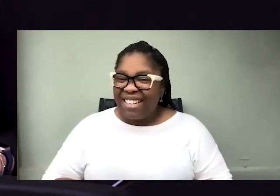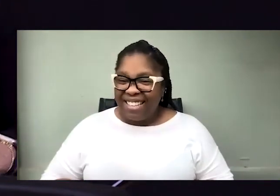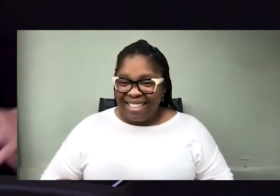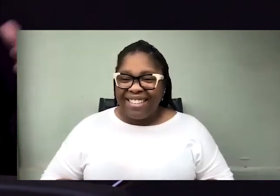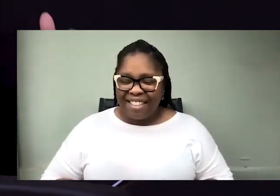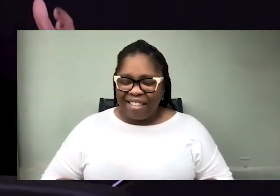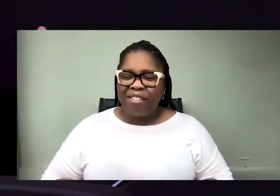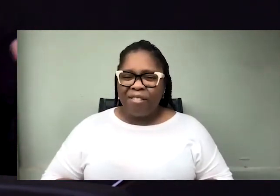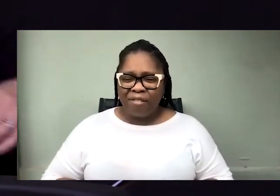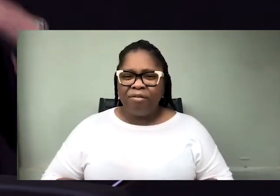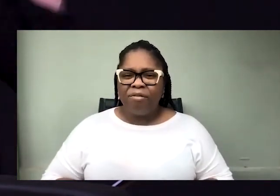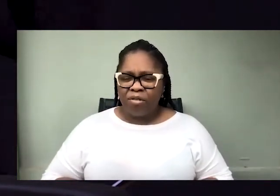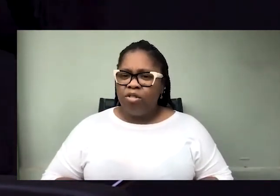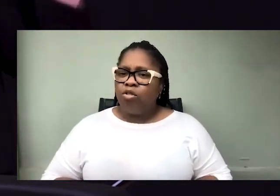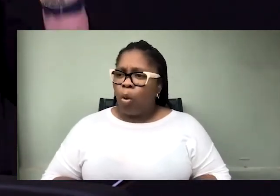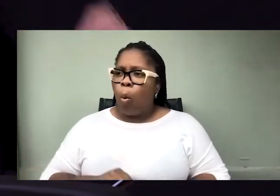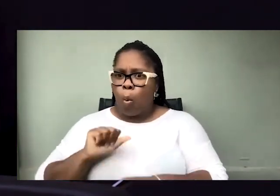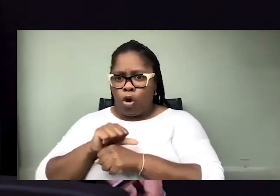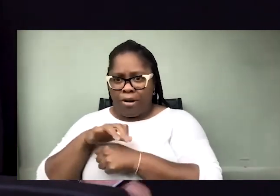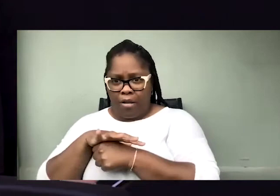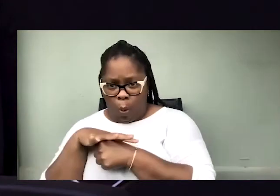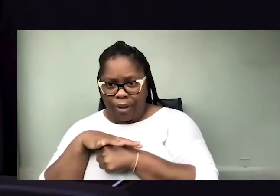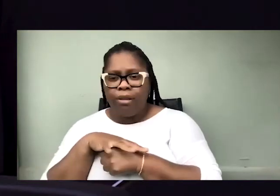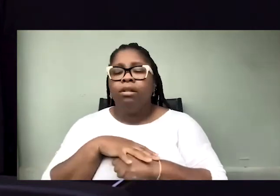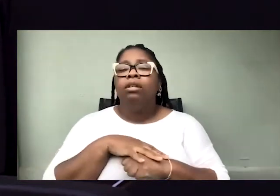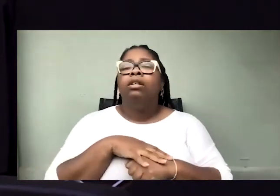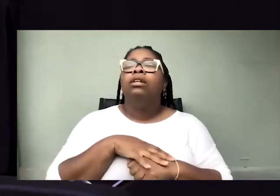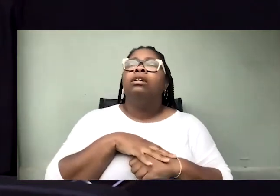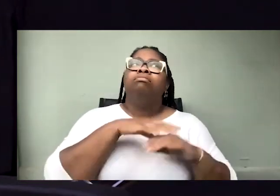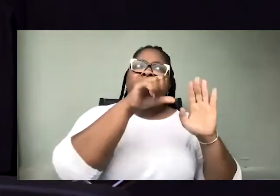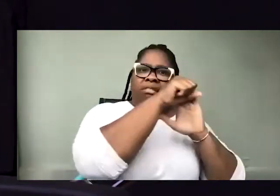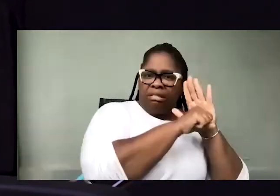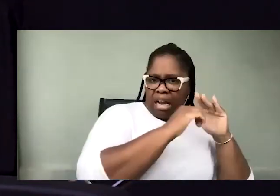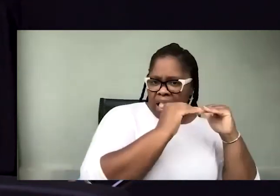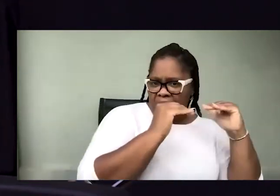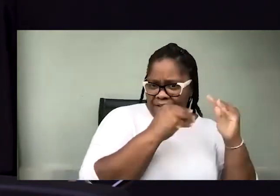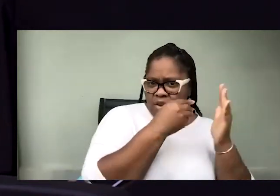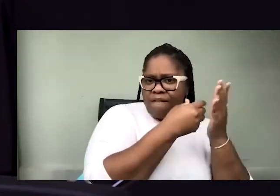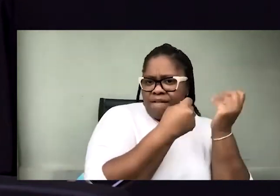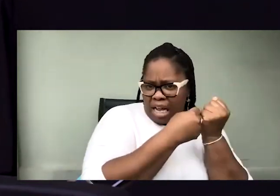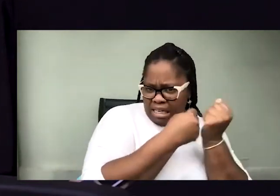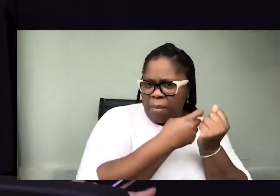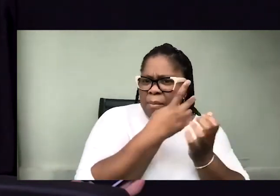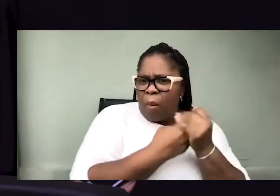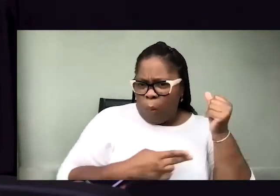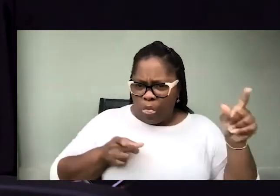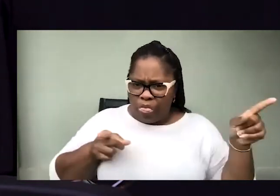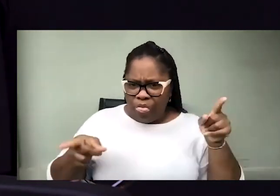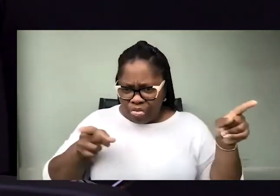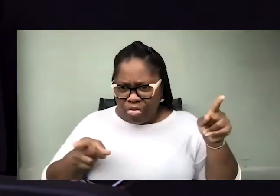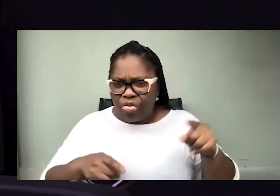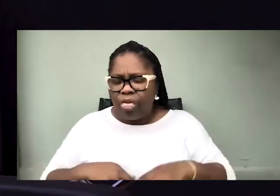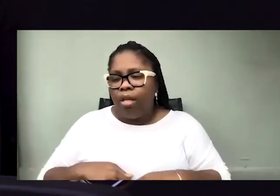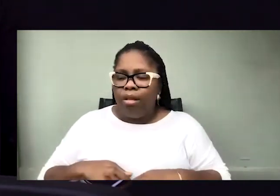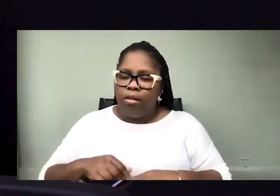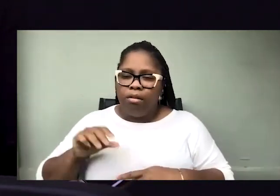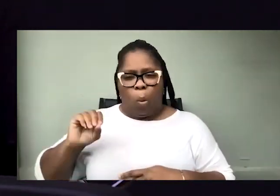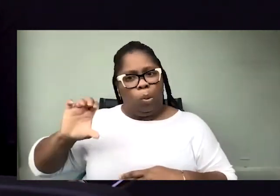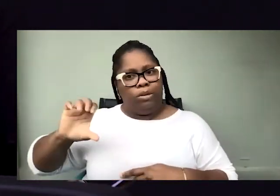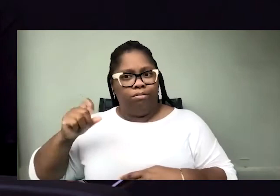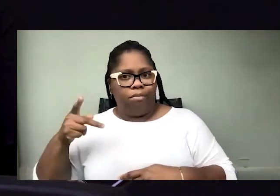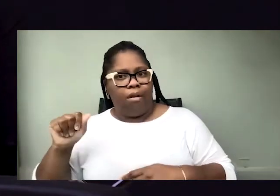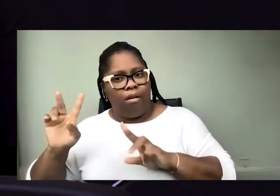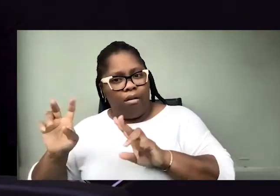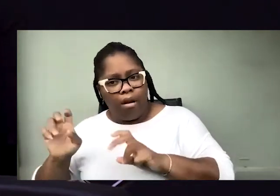at both tables at the state level with the funding partners, but also here at what we call OC SPA, has